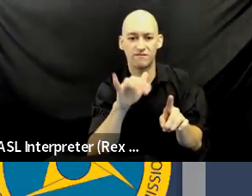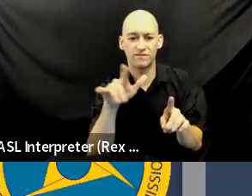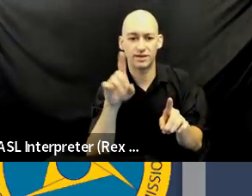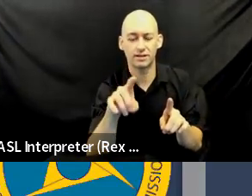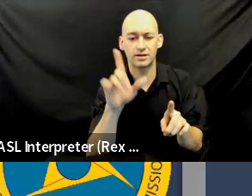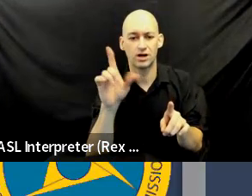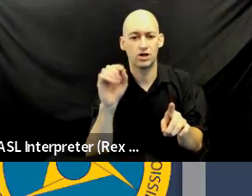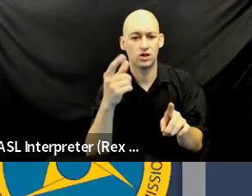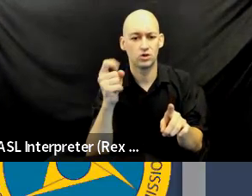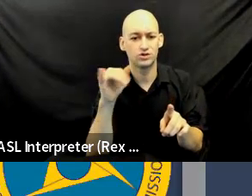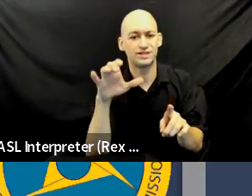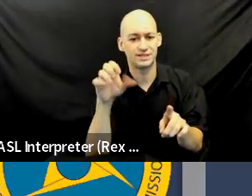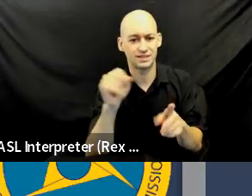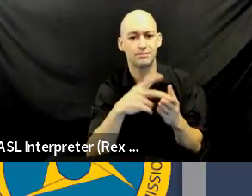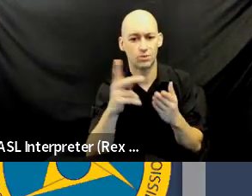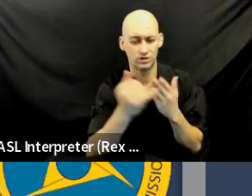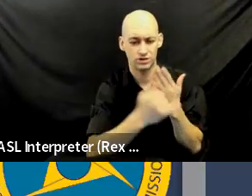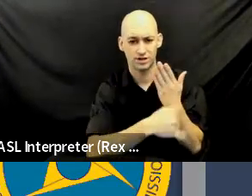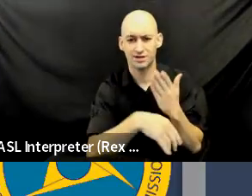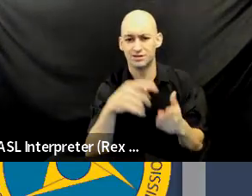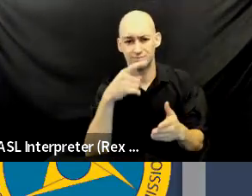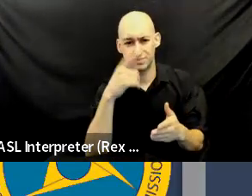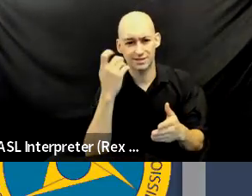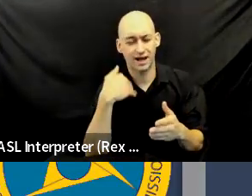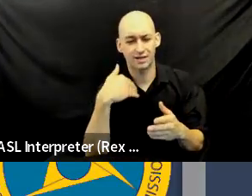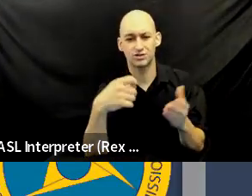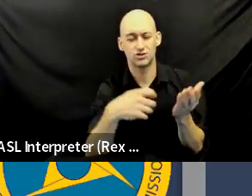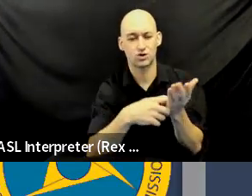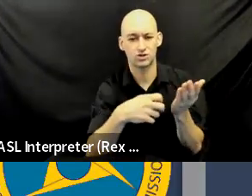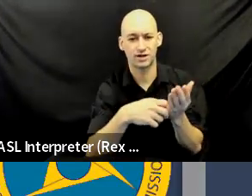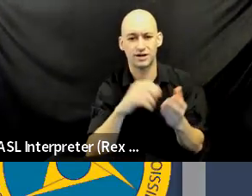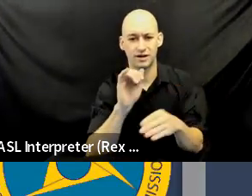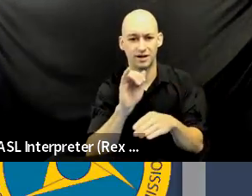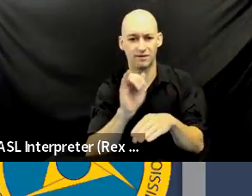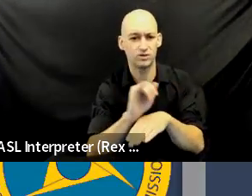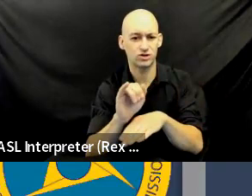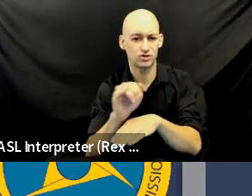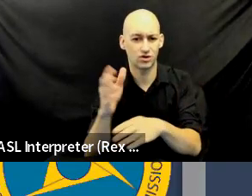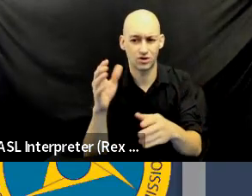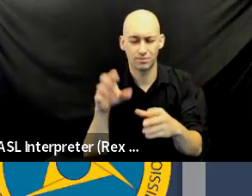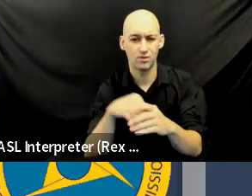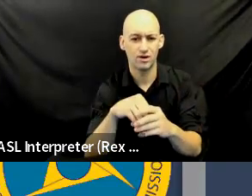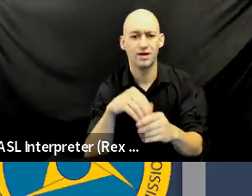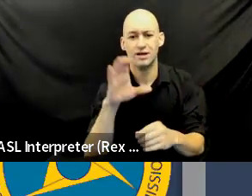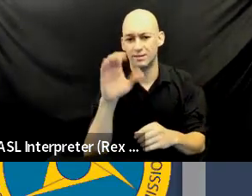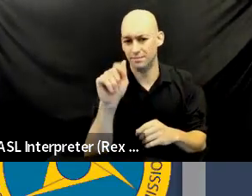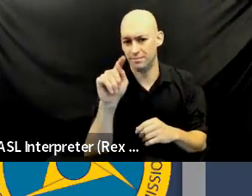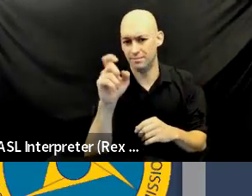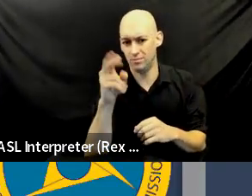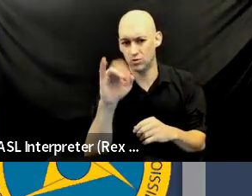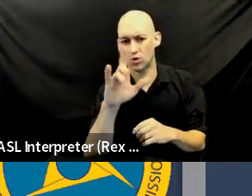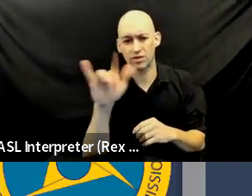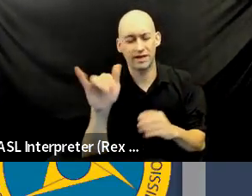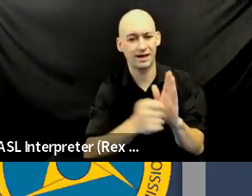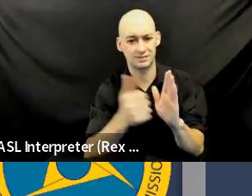project that just because it has charging infrastructure attached to it could become categorically exempt for some reason. So